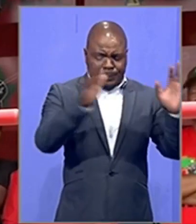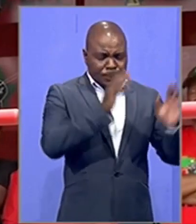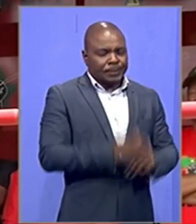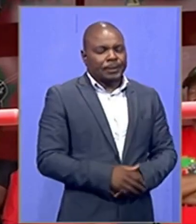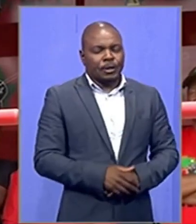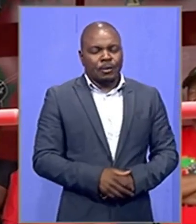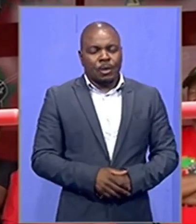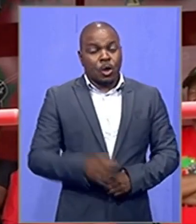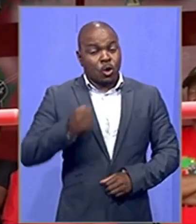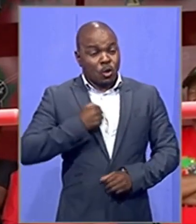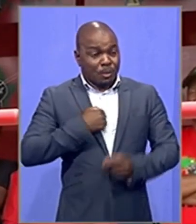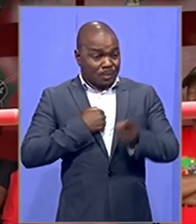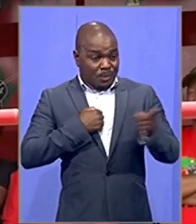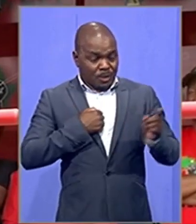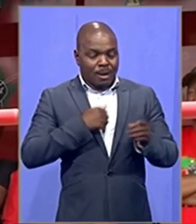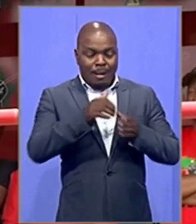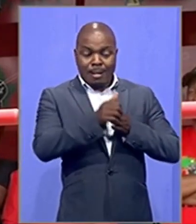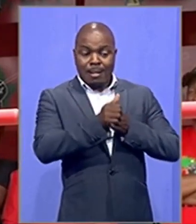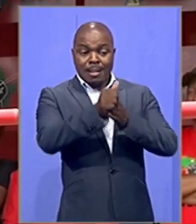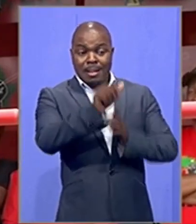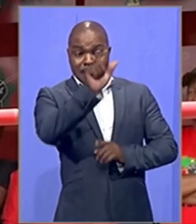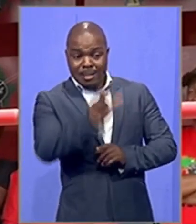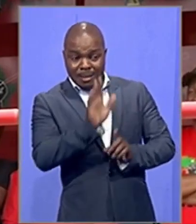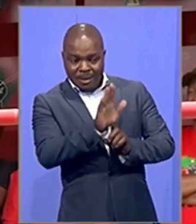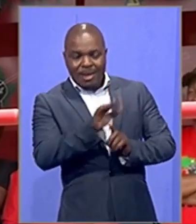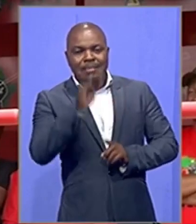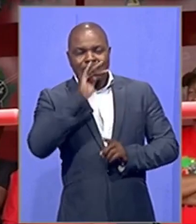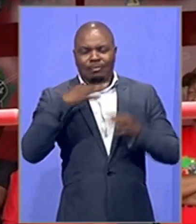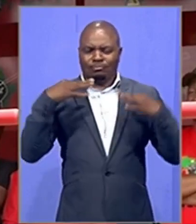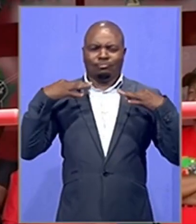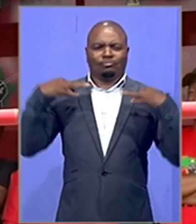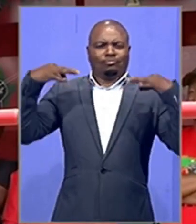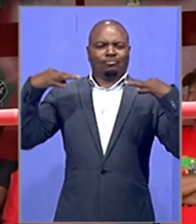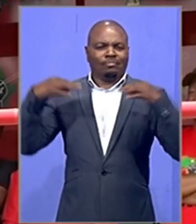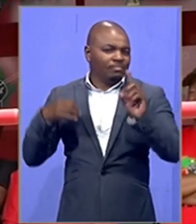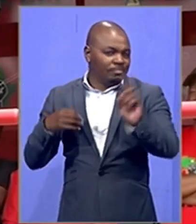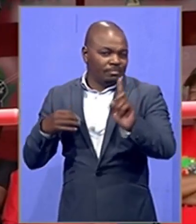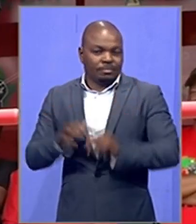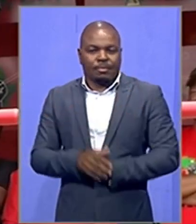Comrades, uba moetapele a se maemo.